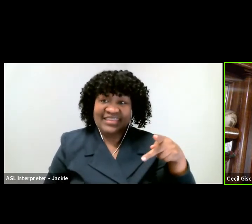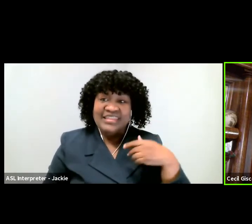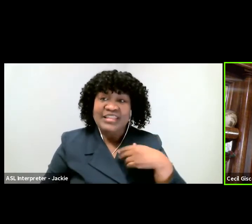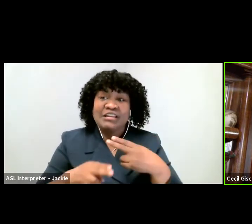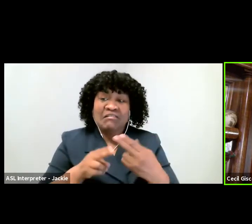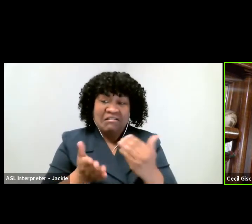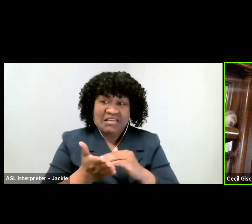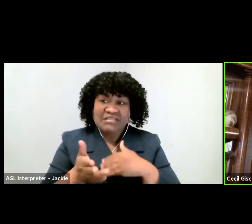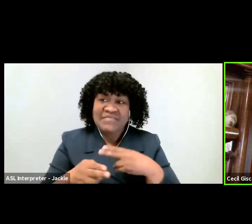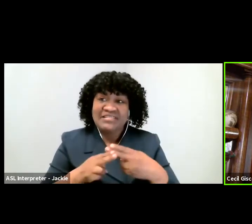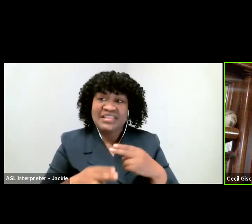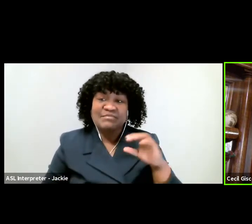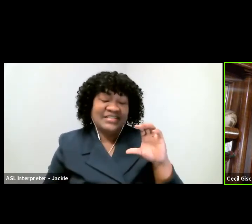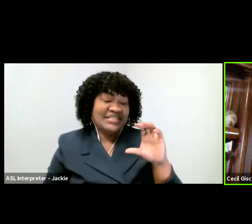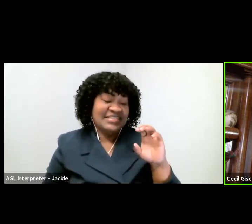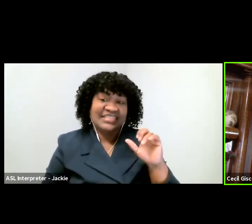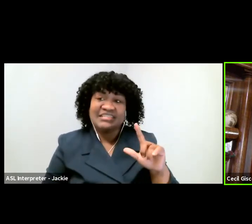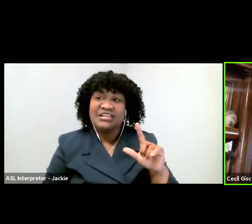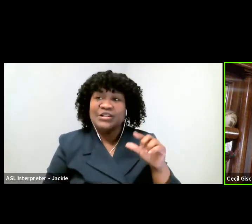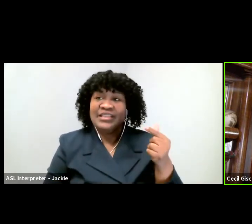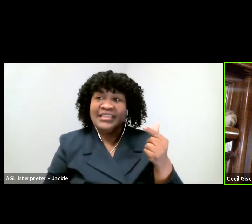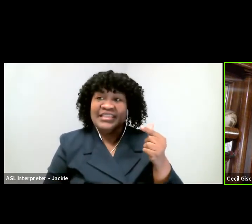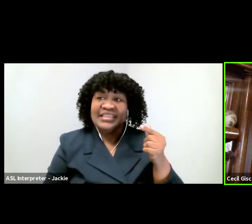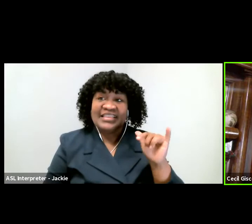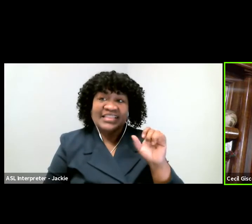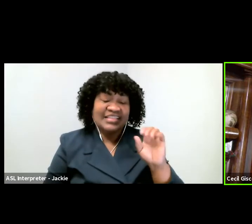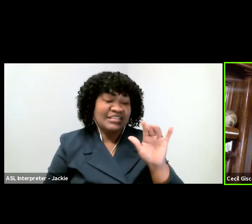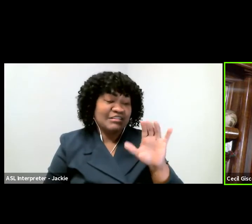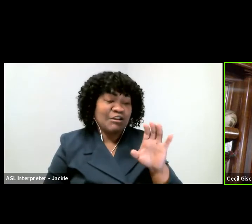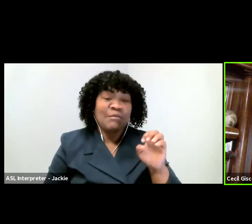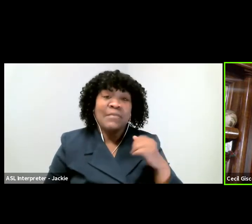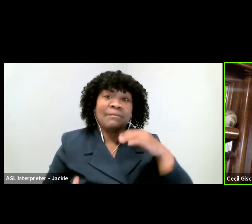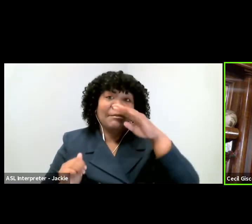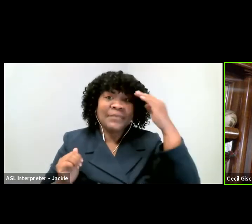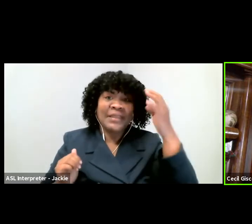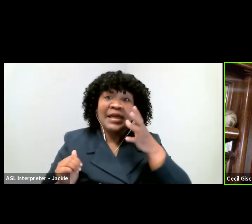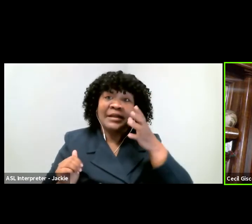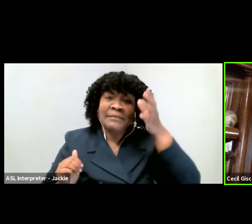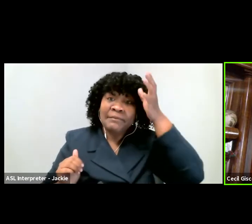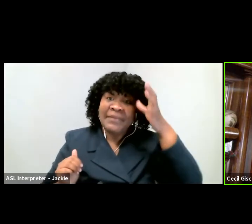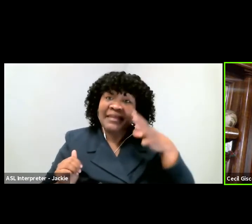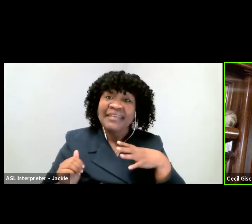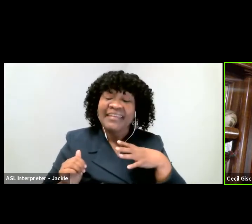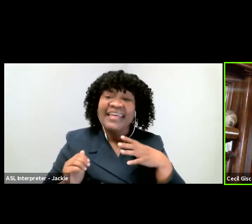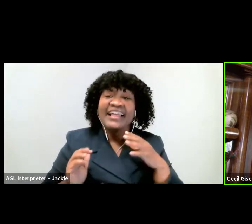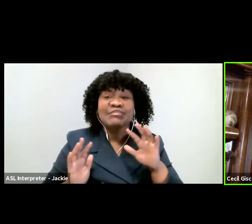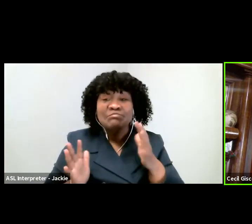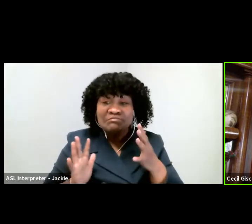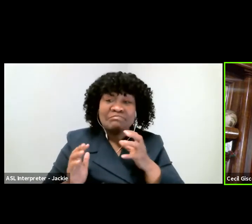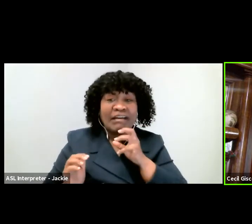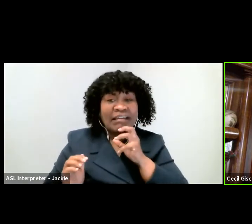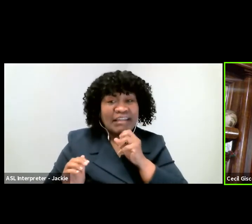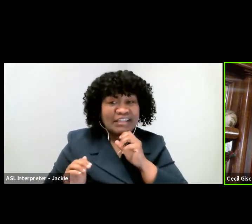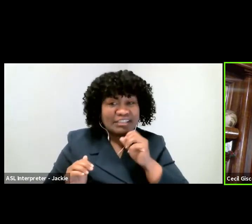Giscombe. I am a Black man of a certain age. My hair and beard are